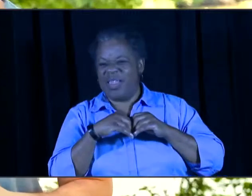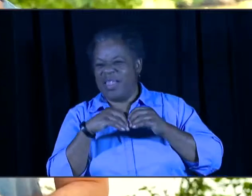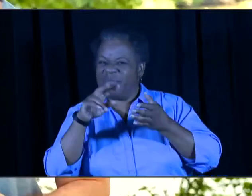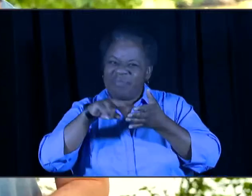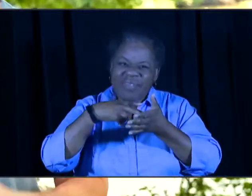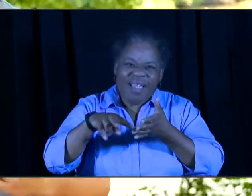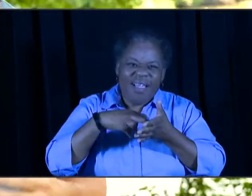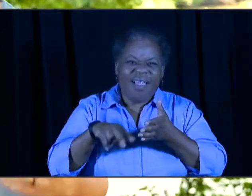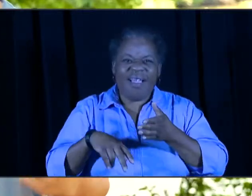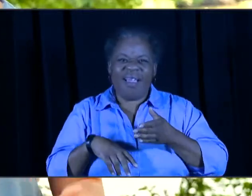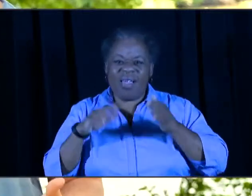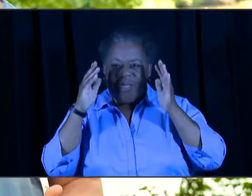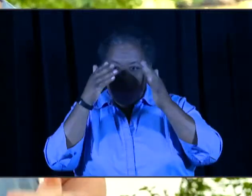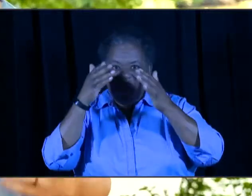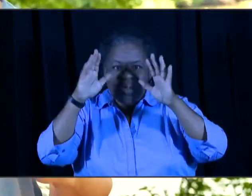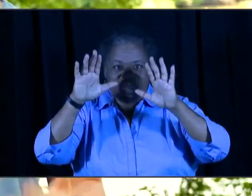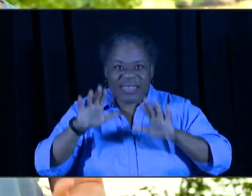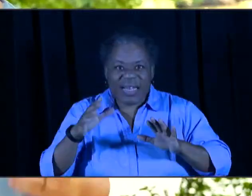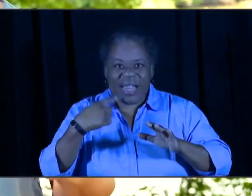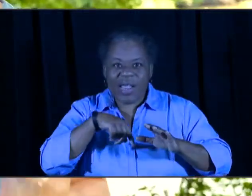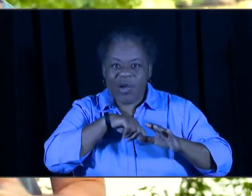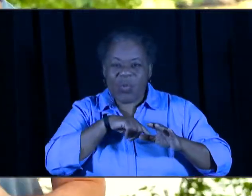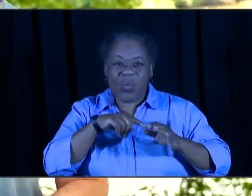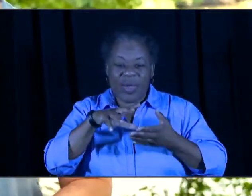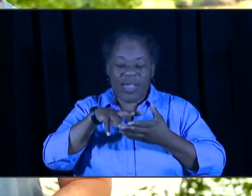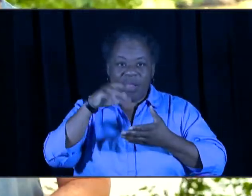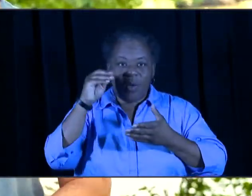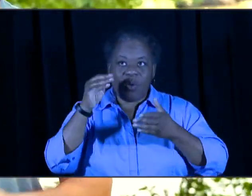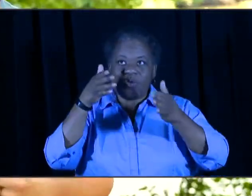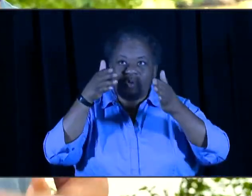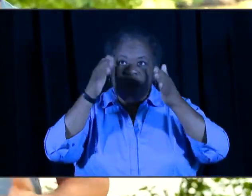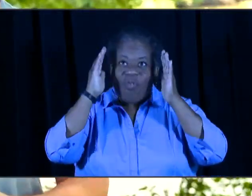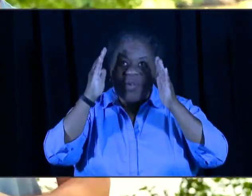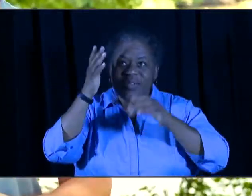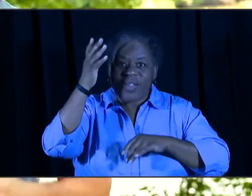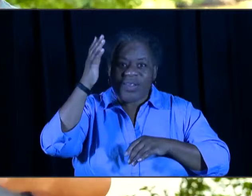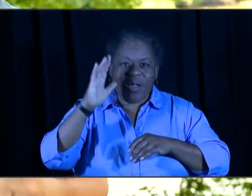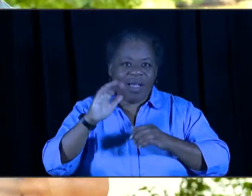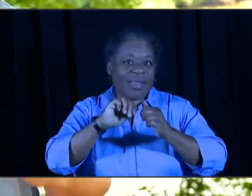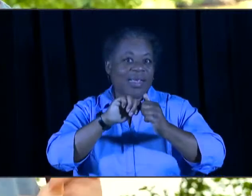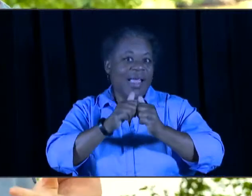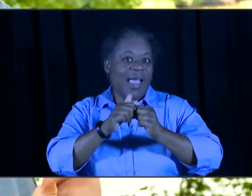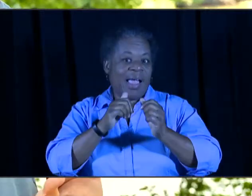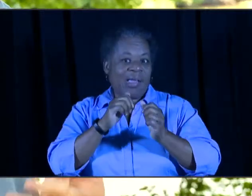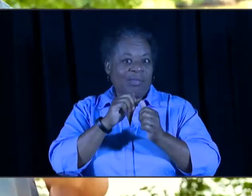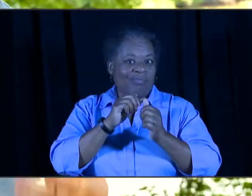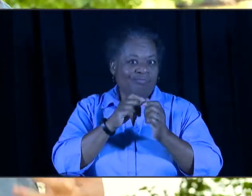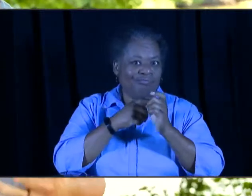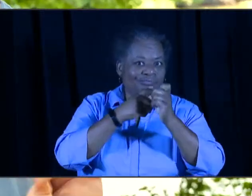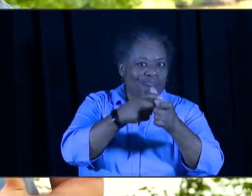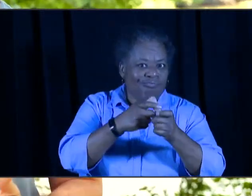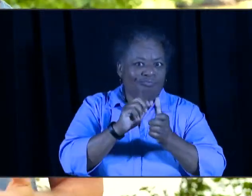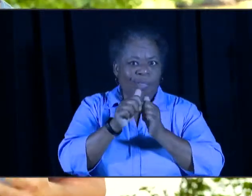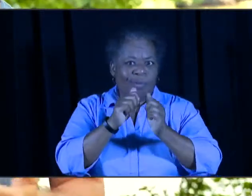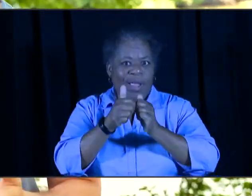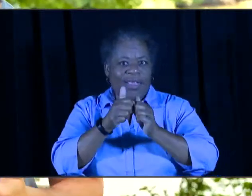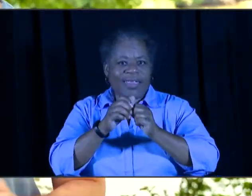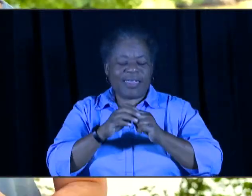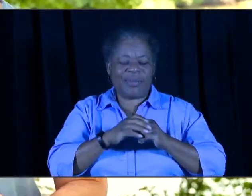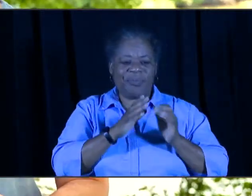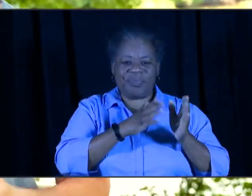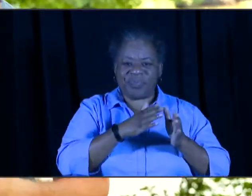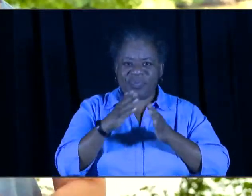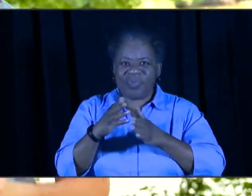Sunday, where we learned to focus on God by running the race. On top of that, our student ministries are having Grace Students Live